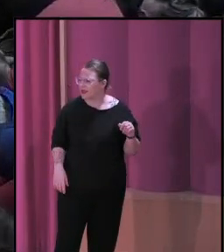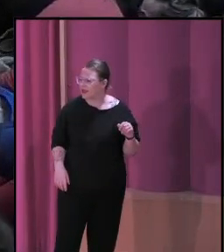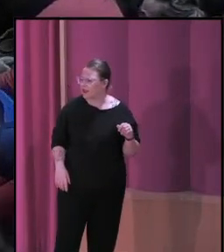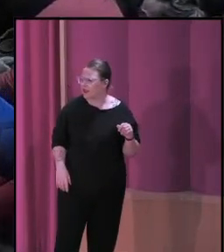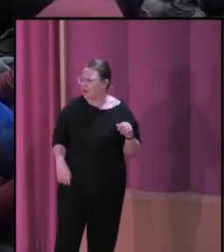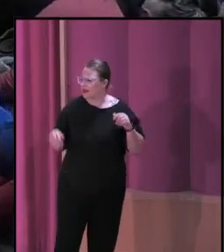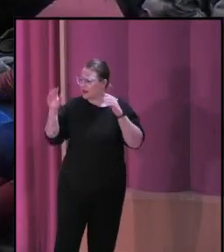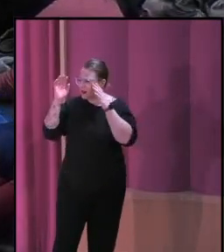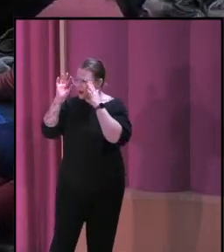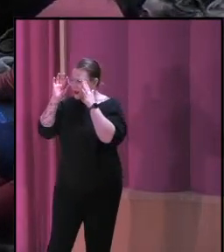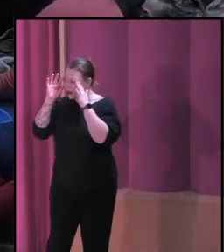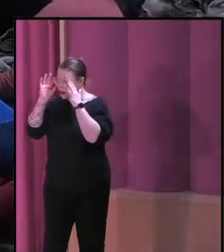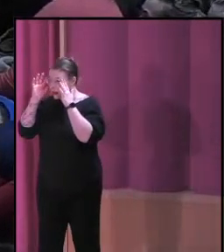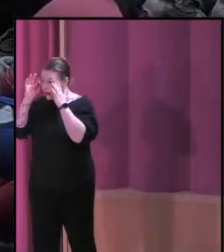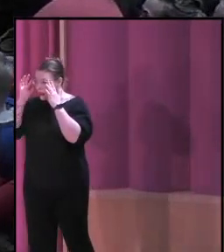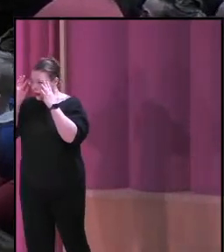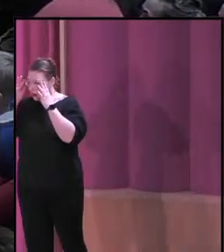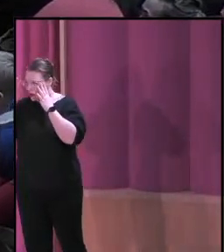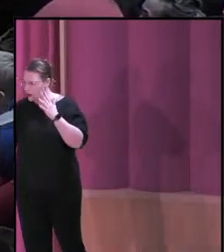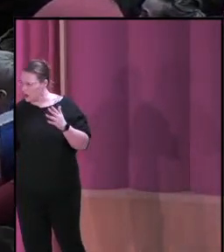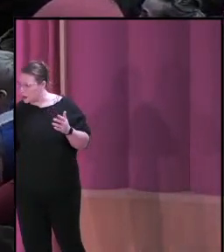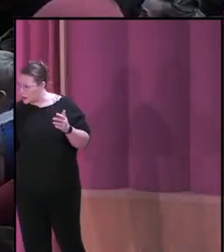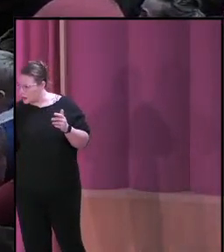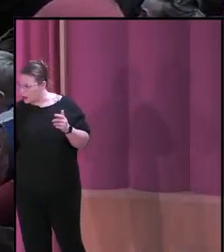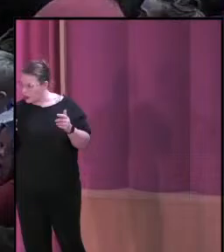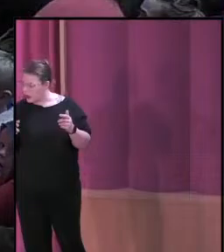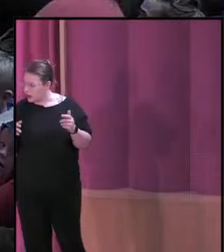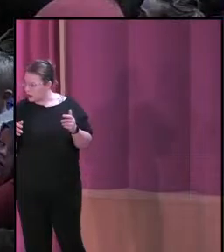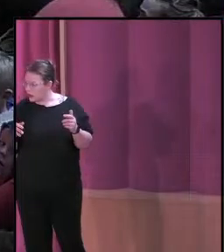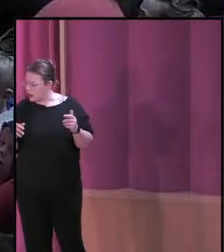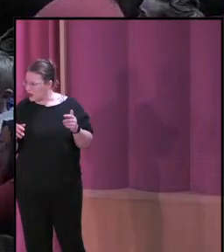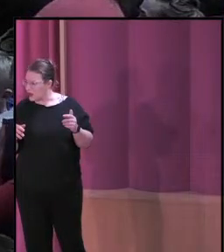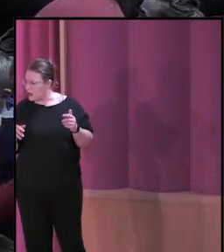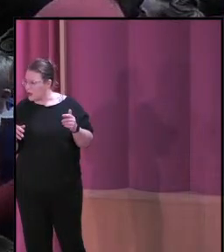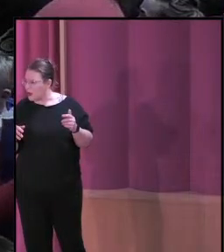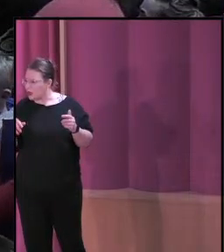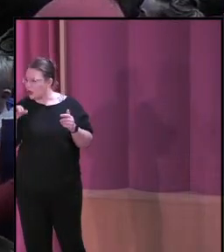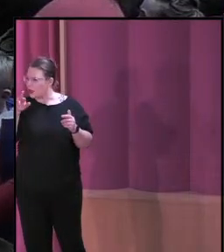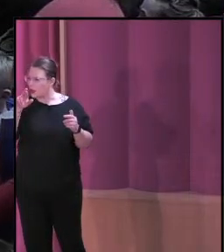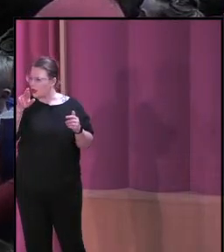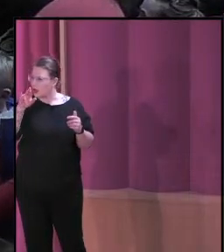Can I do which one? The Risen-shuriken?